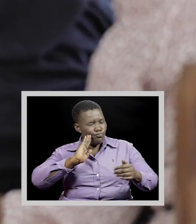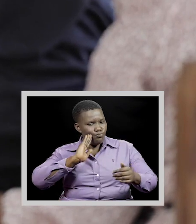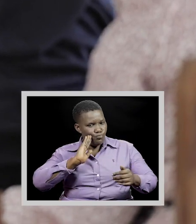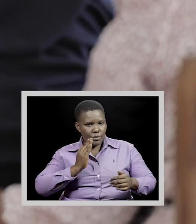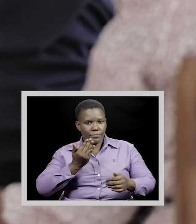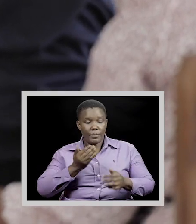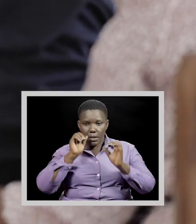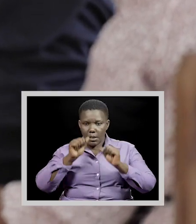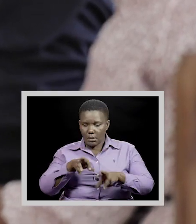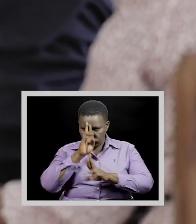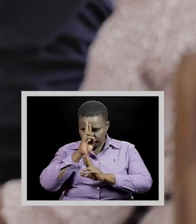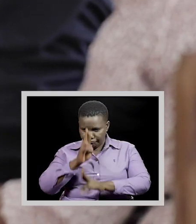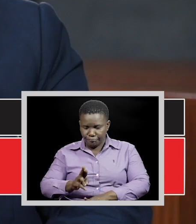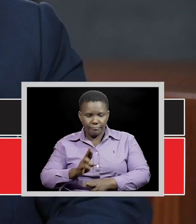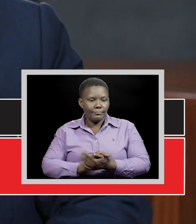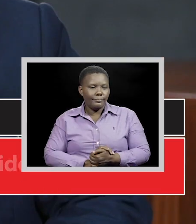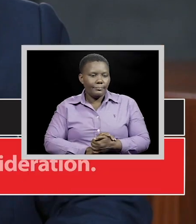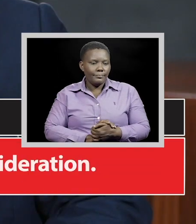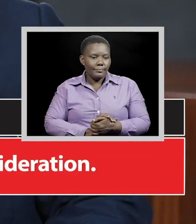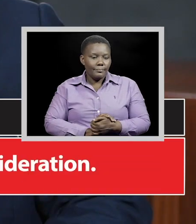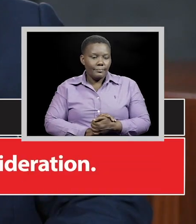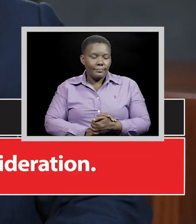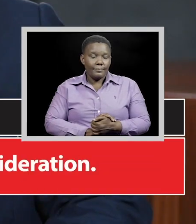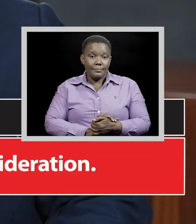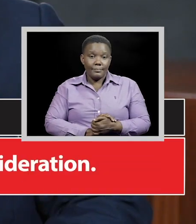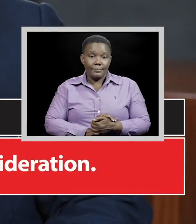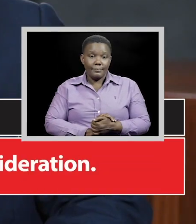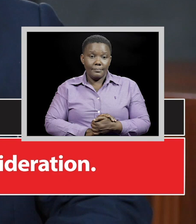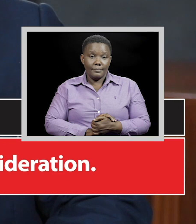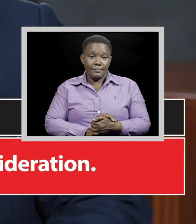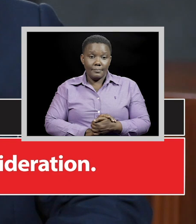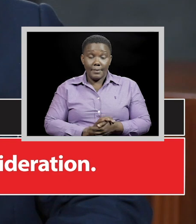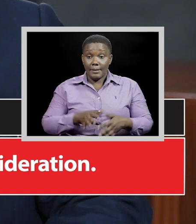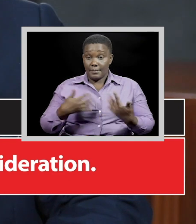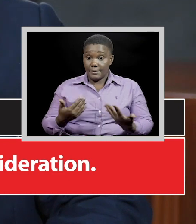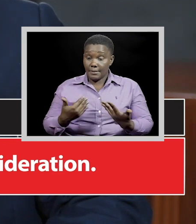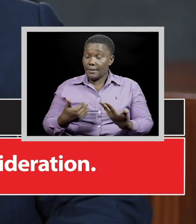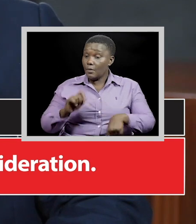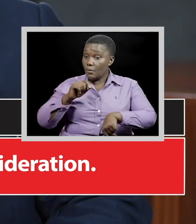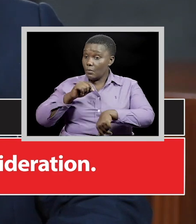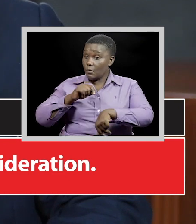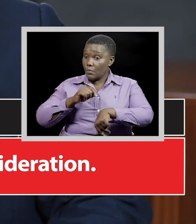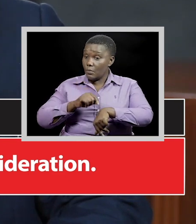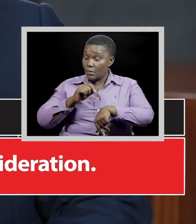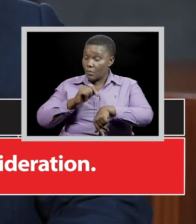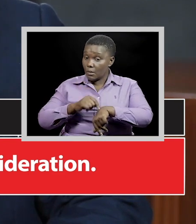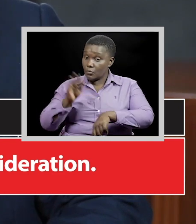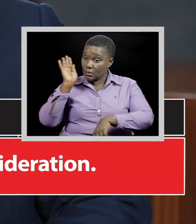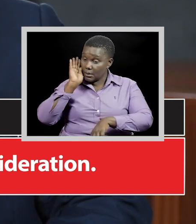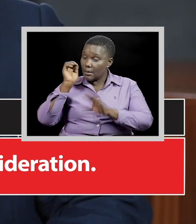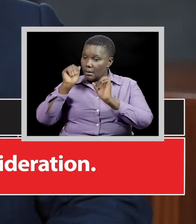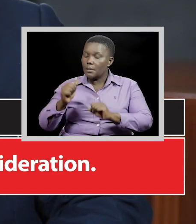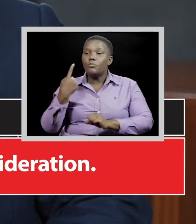are the underpinning principles. That is to say, the best interest of the child shall be at the